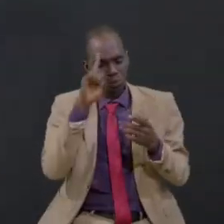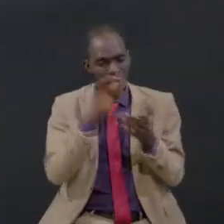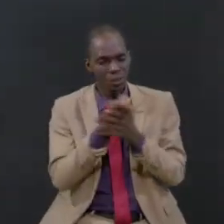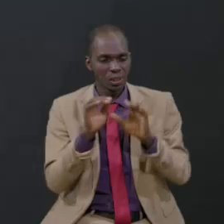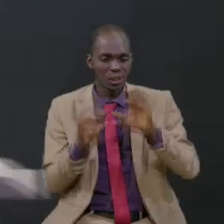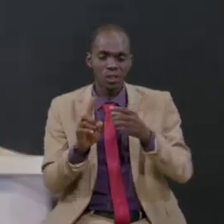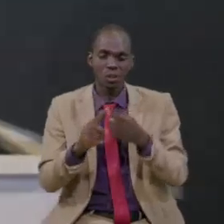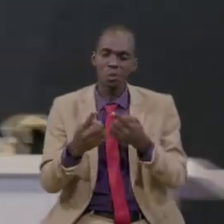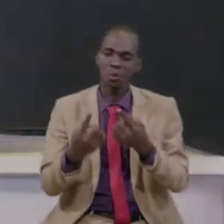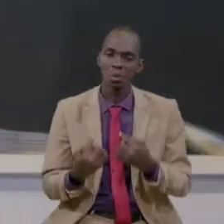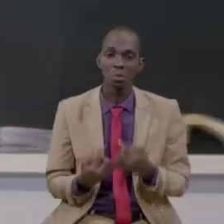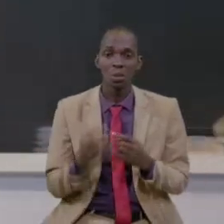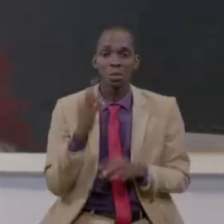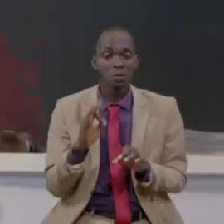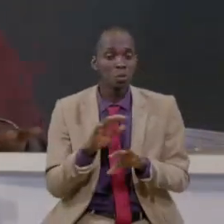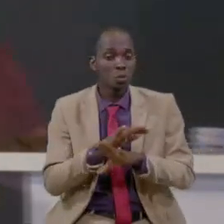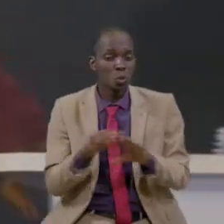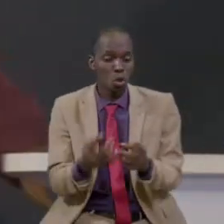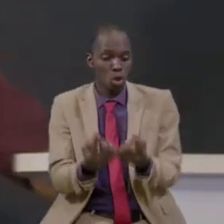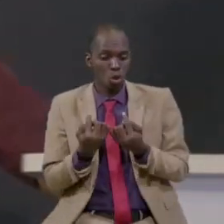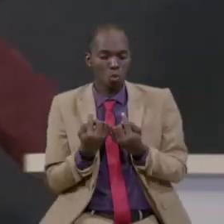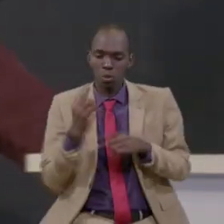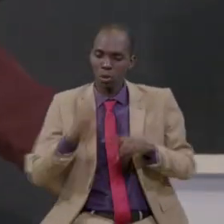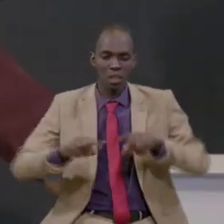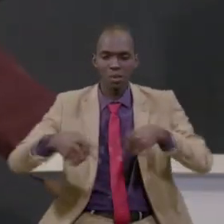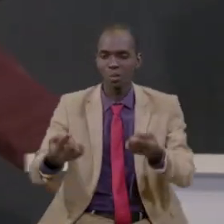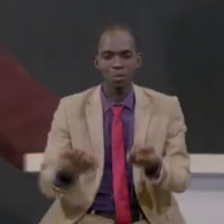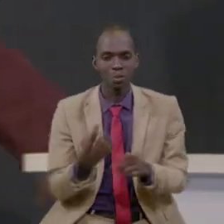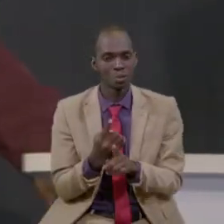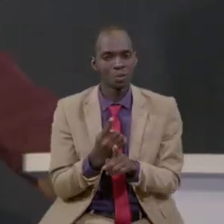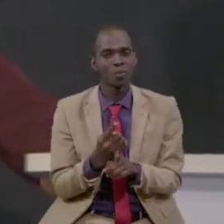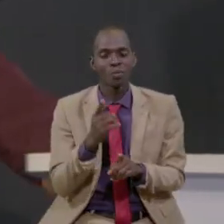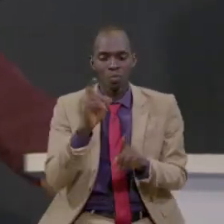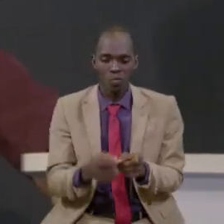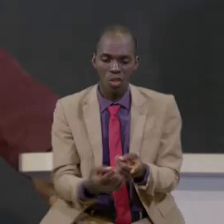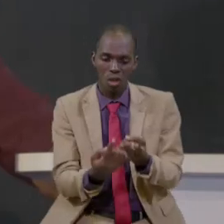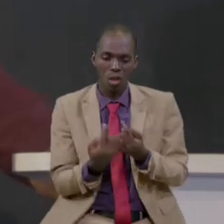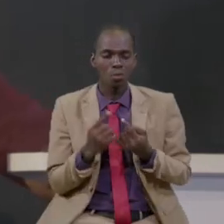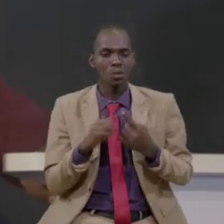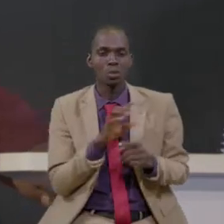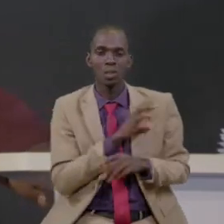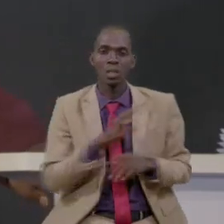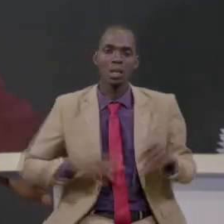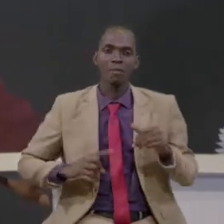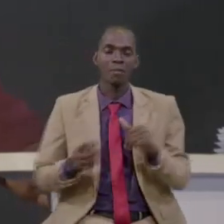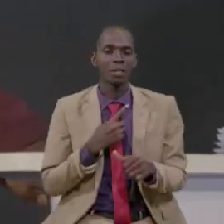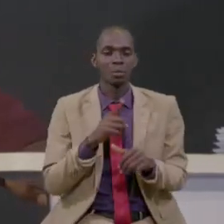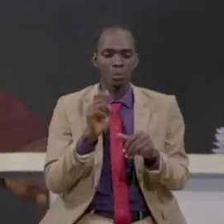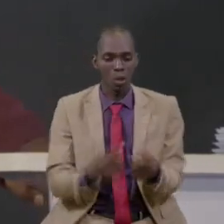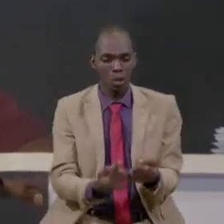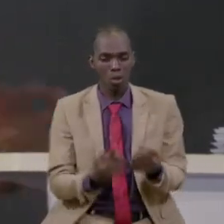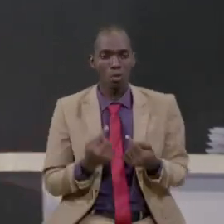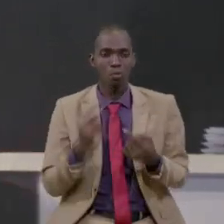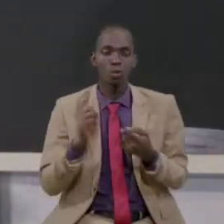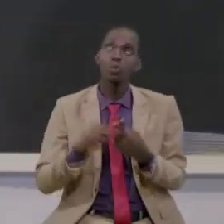you cannot go. You come to Christ first. You come with all your heart, all your soul, and all your